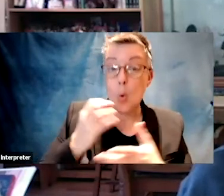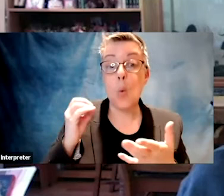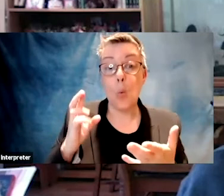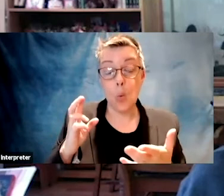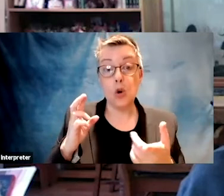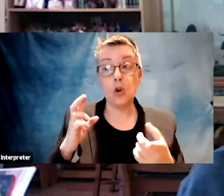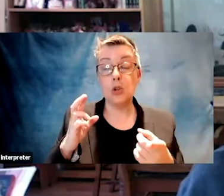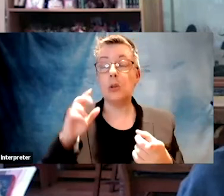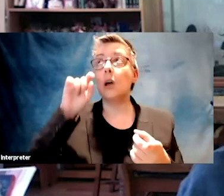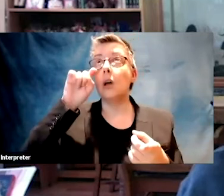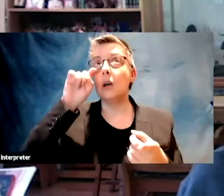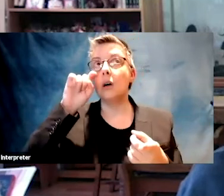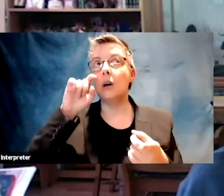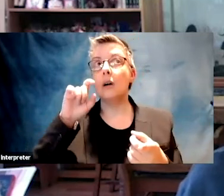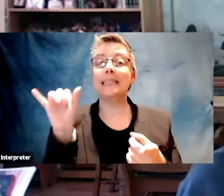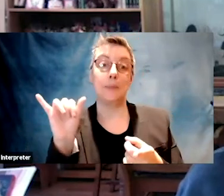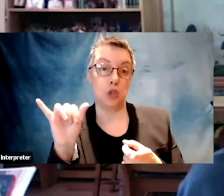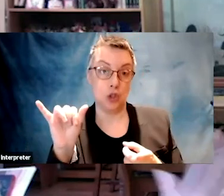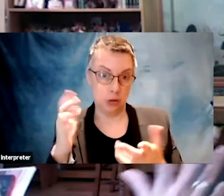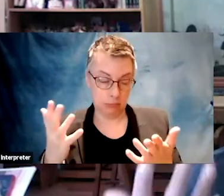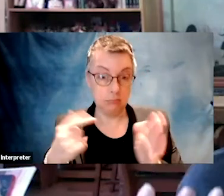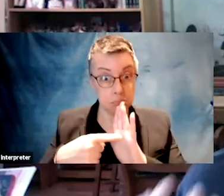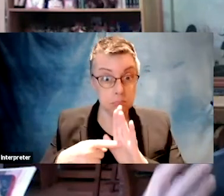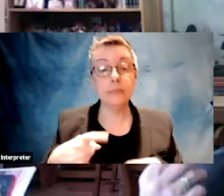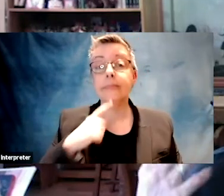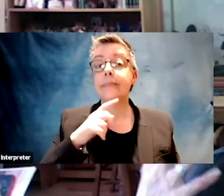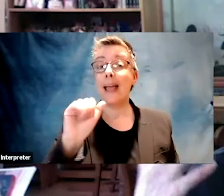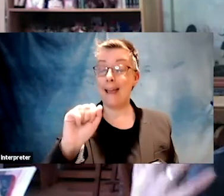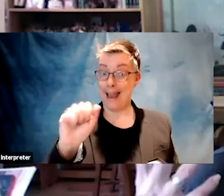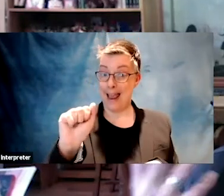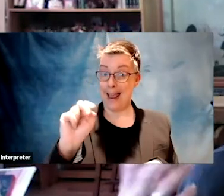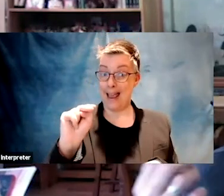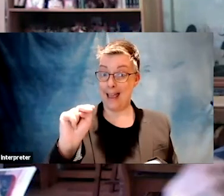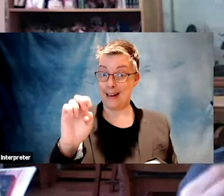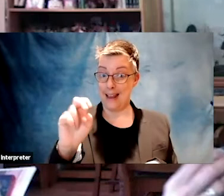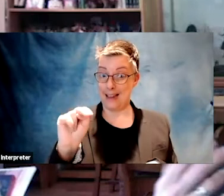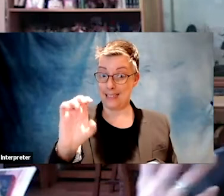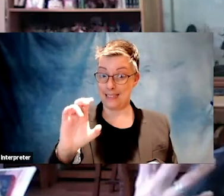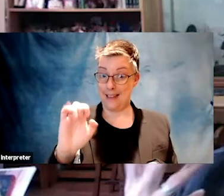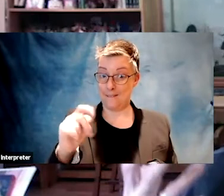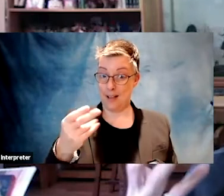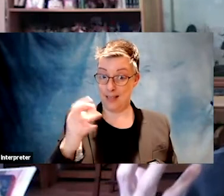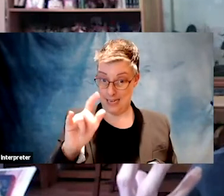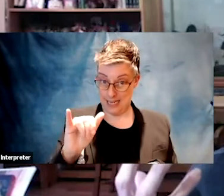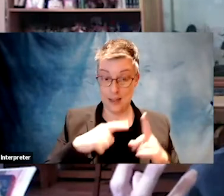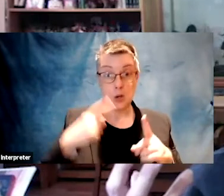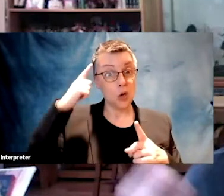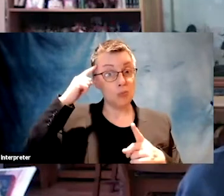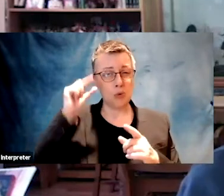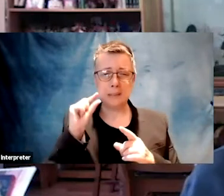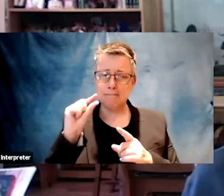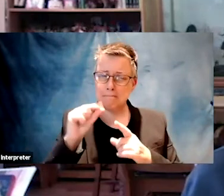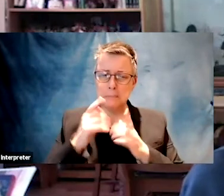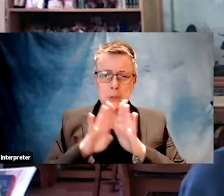or, uh, similar ones. So for instance, with anencephaly where there's, um, very little or no brain development,